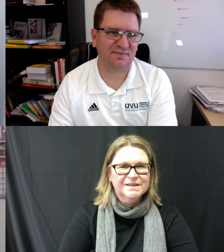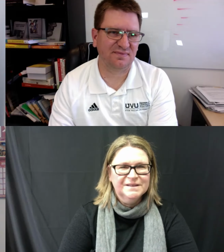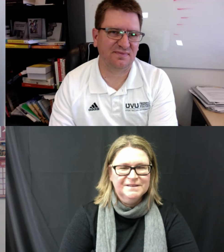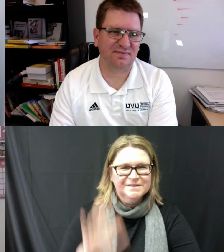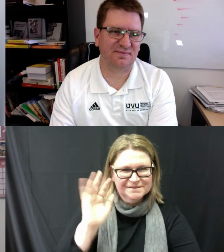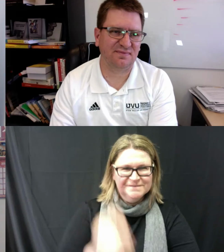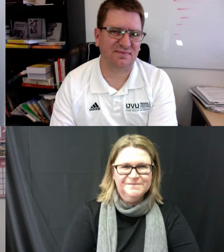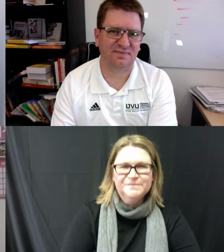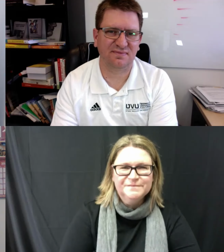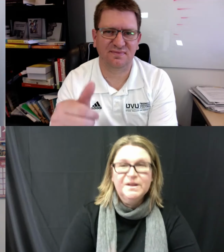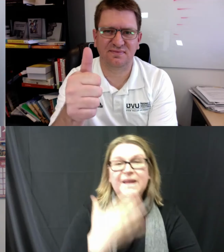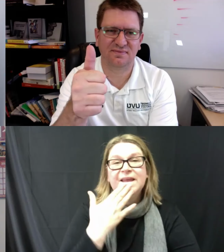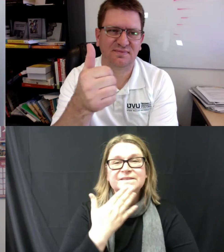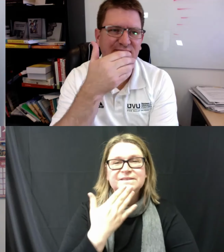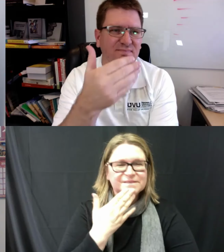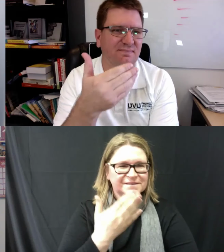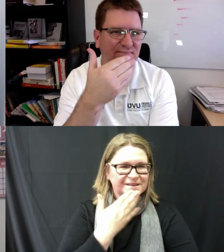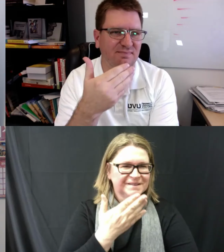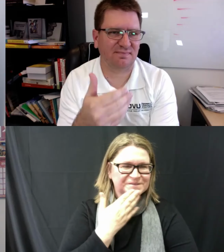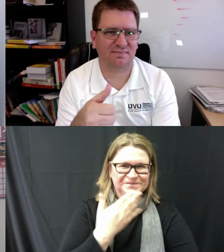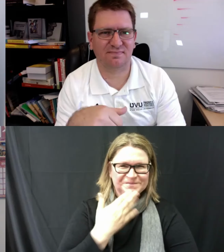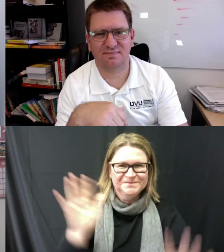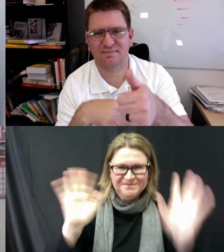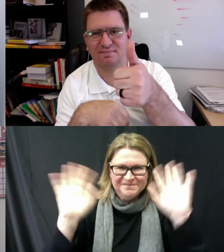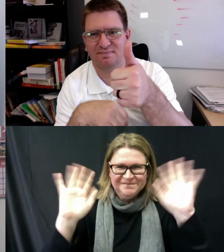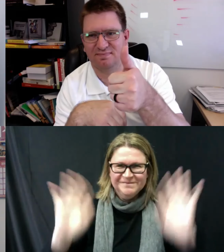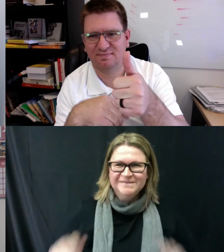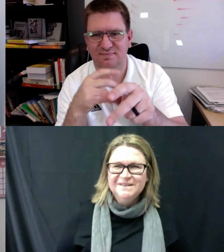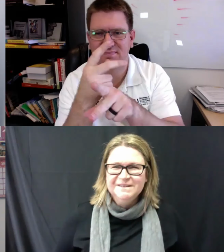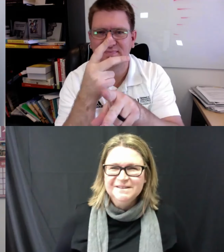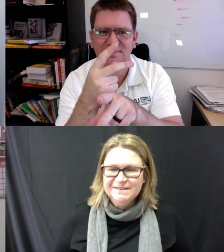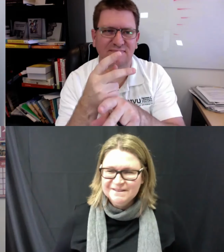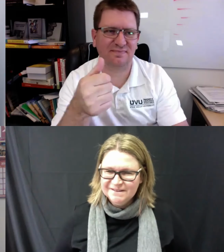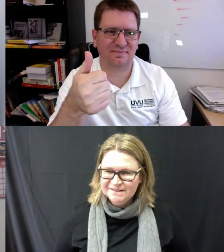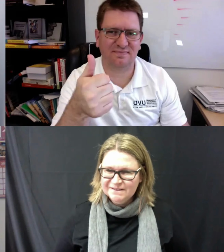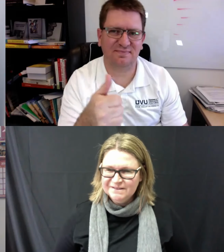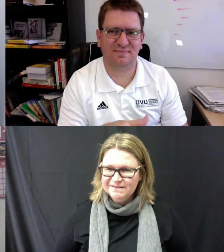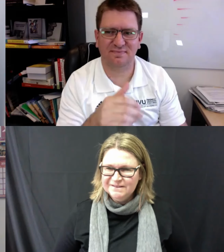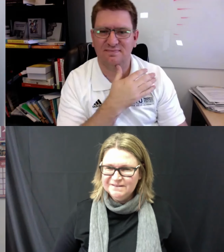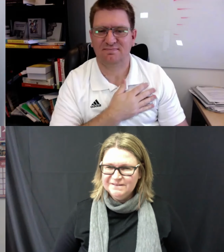Bye-bye. Thank you. Thank you. Take care. Bye-bye.